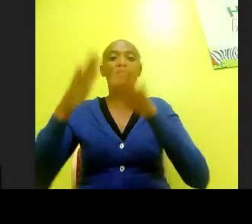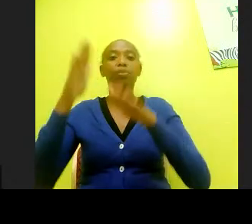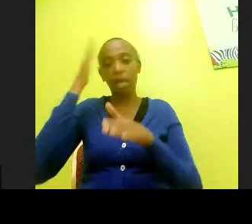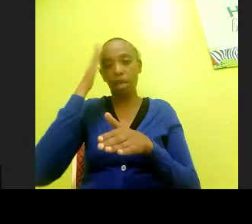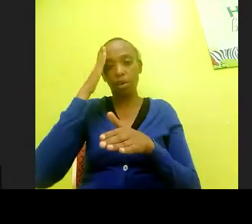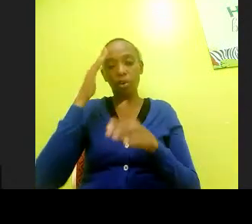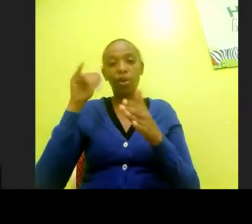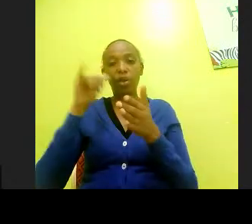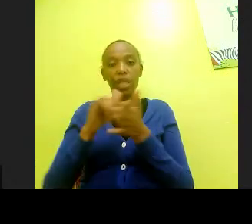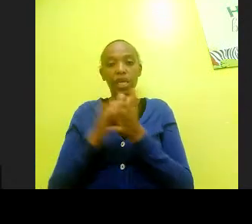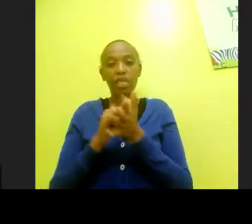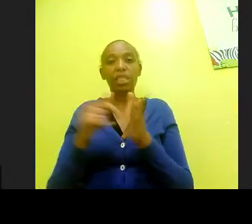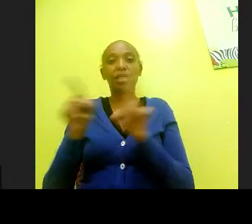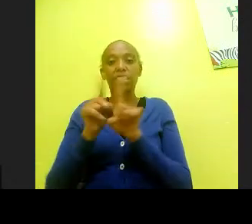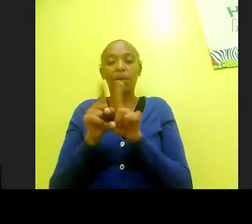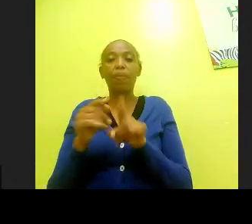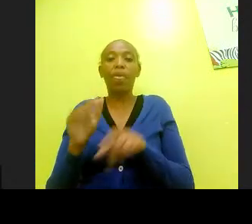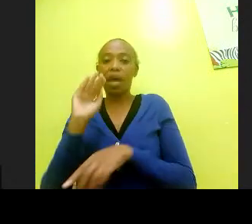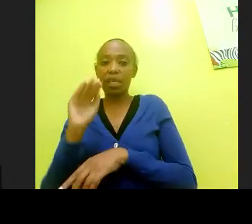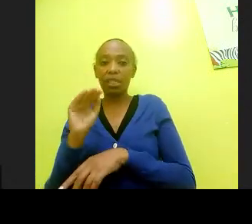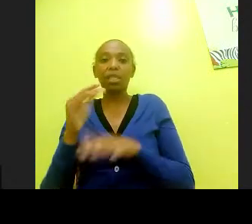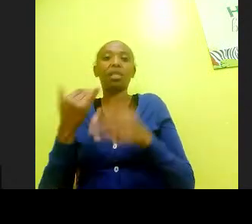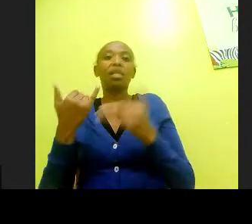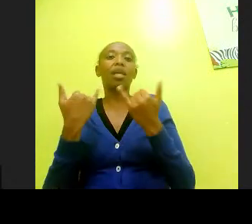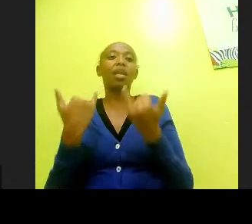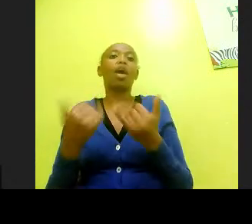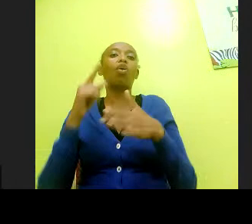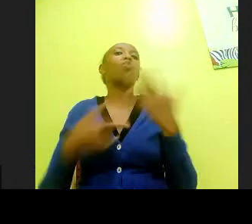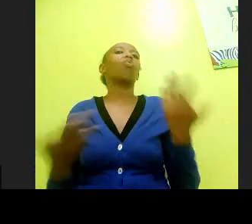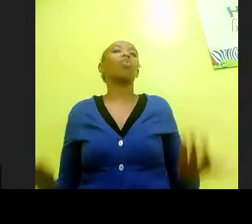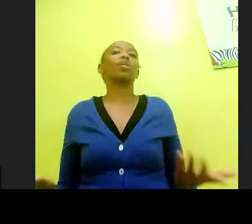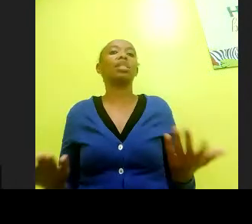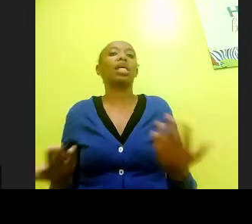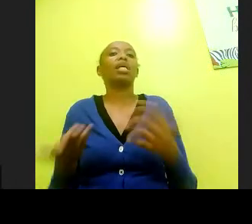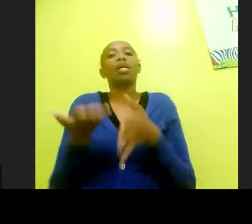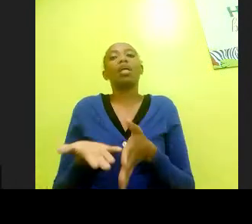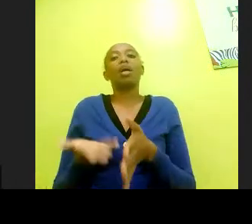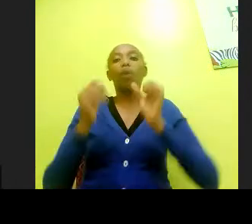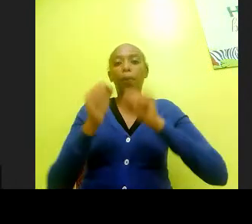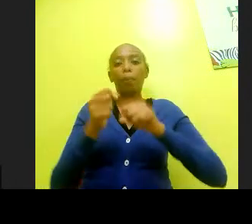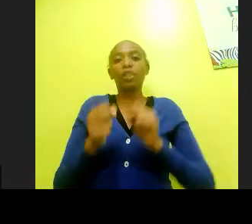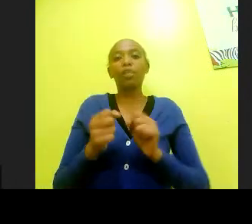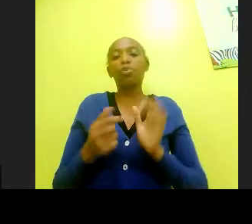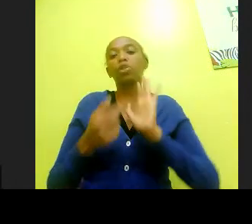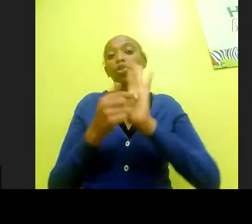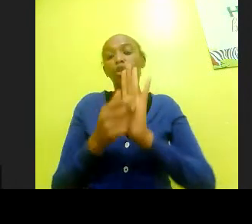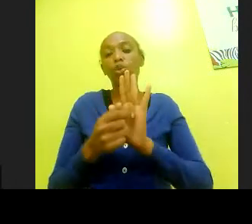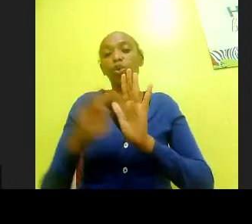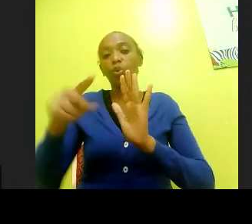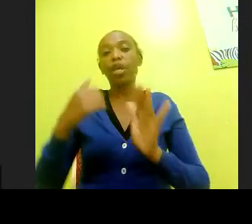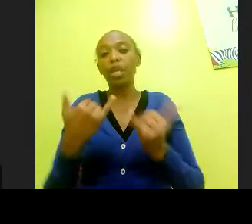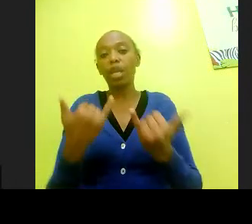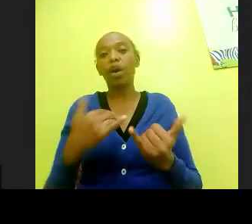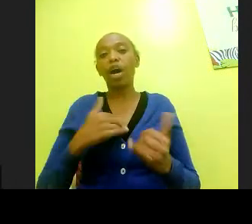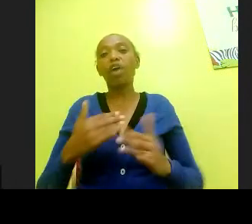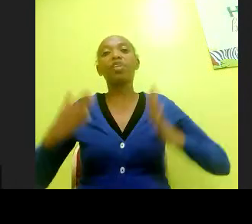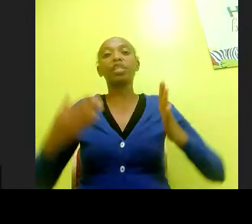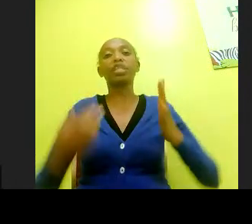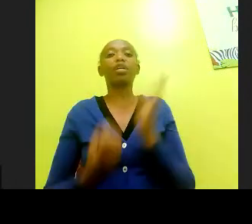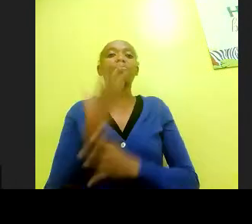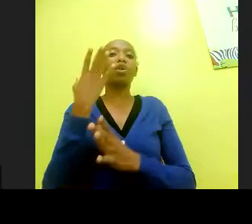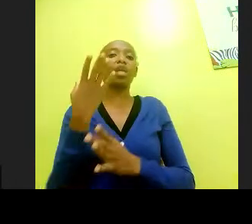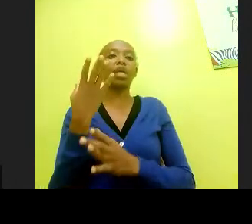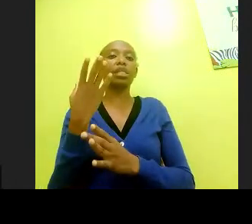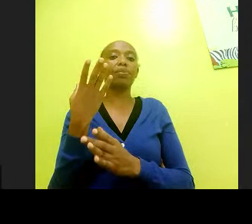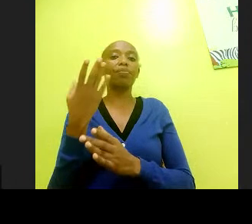Bibisha had asked, so now what? And so that would be able to highlight. We have this great product.